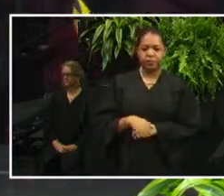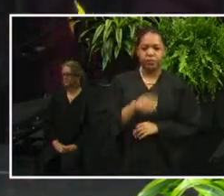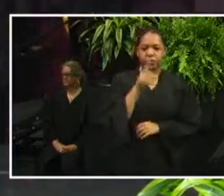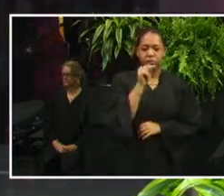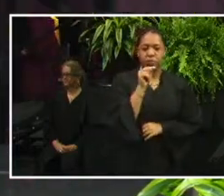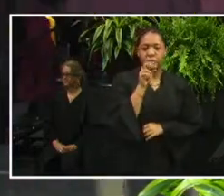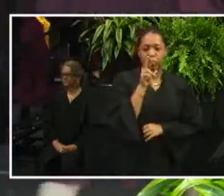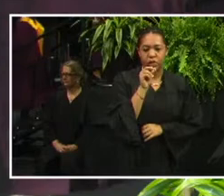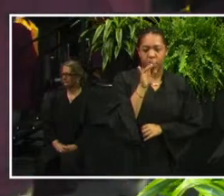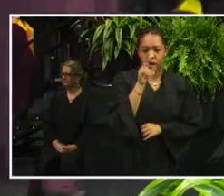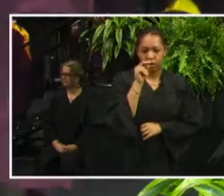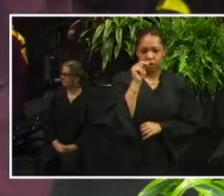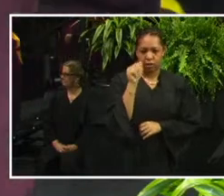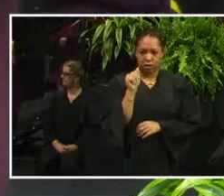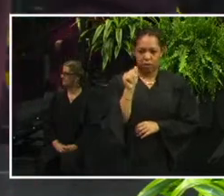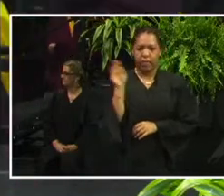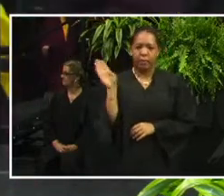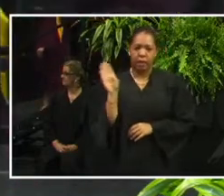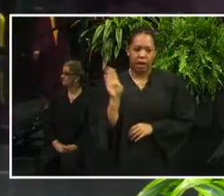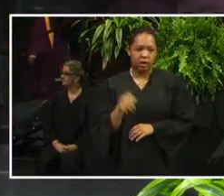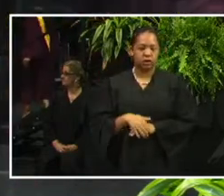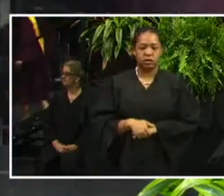Toriano Adaryl Bias.